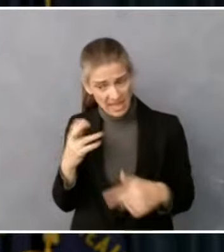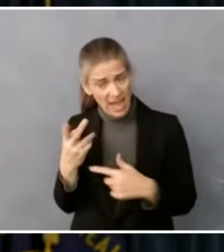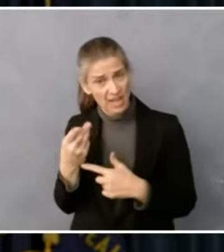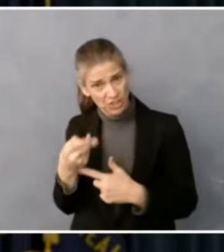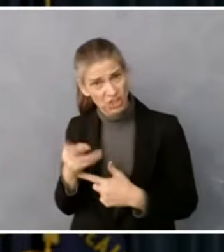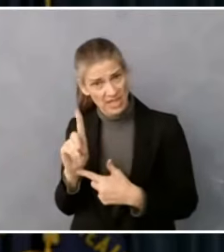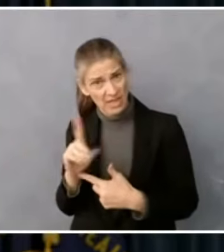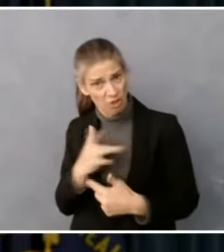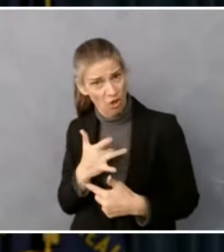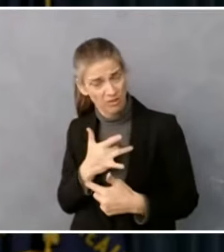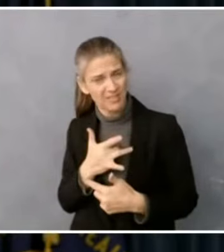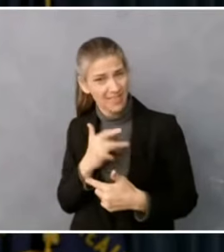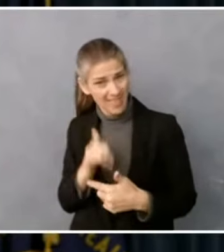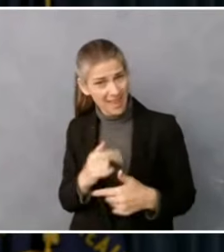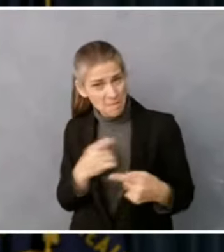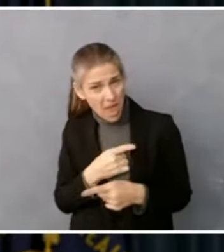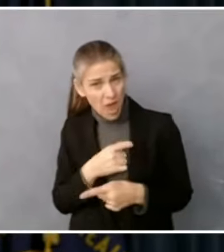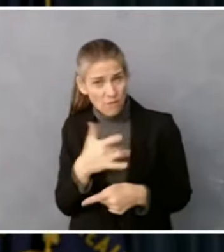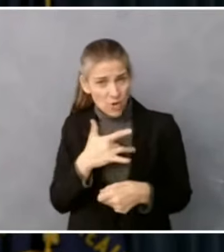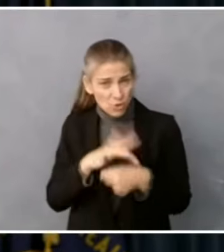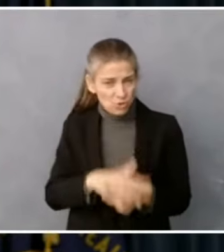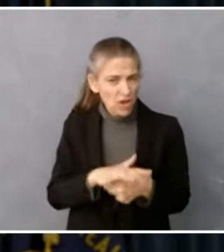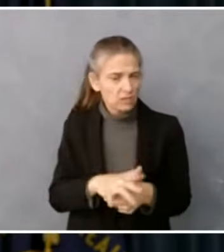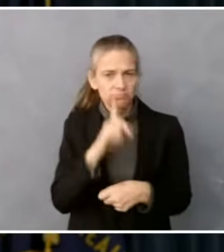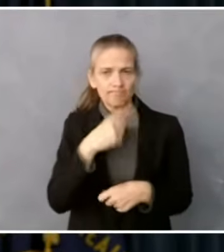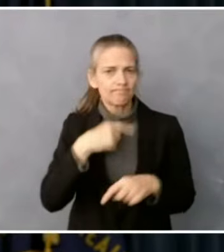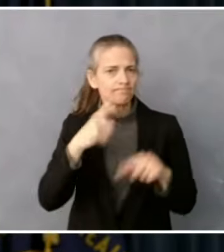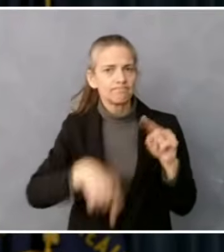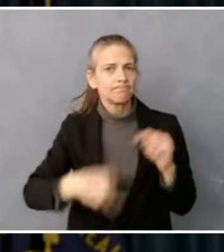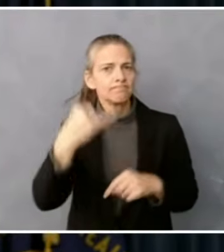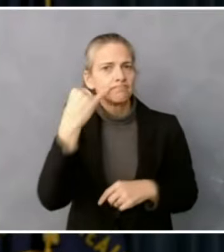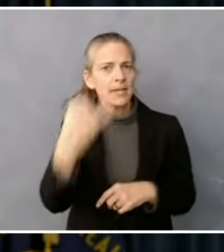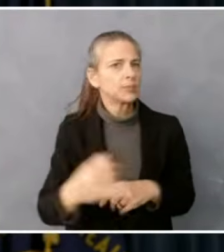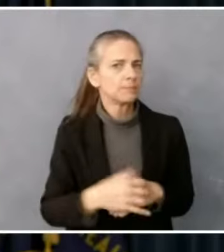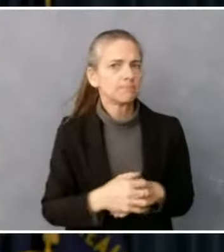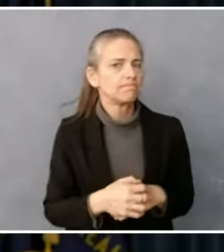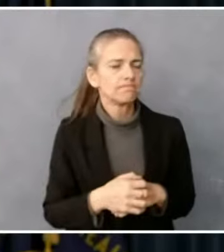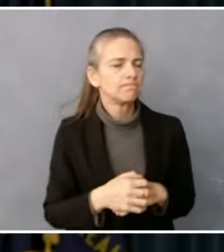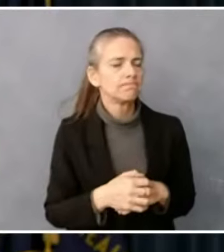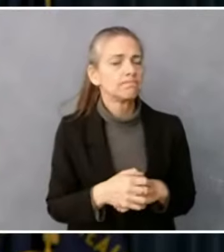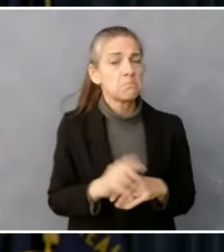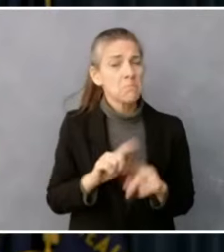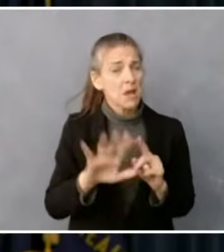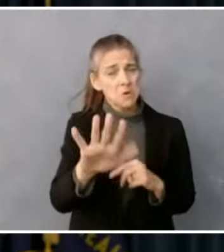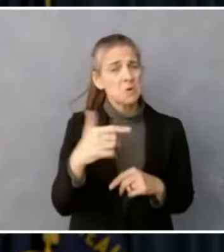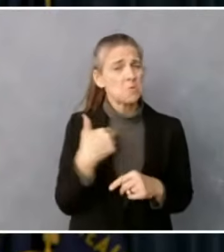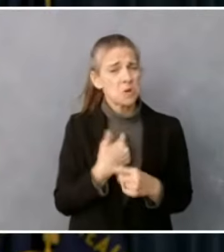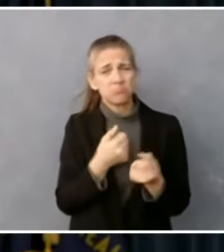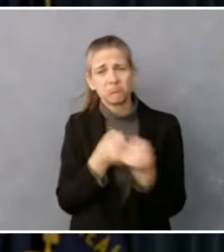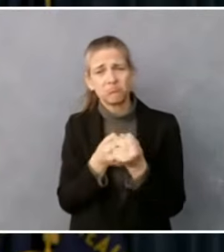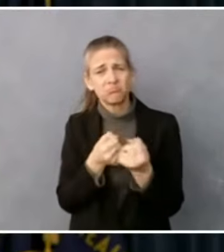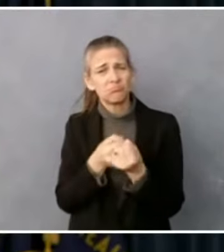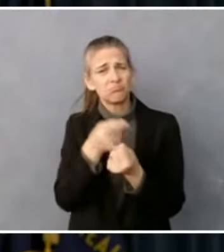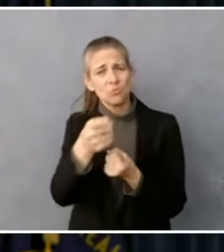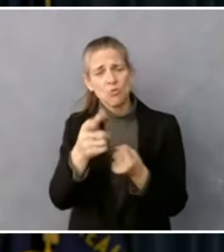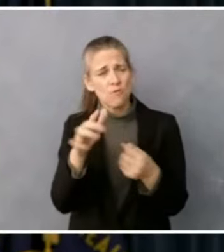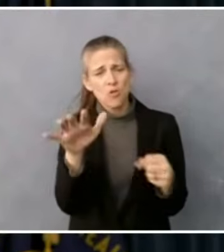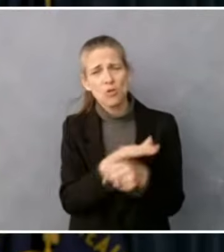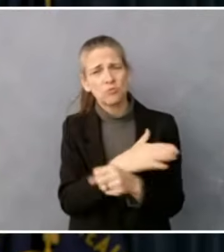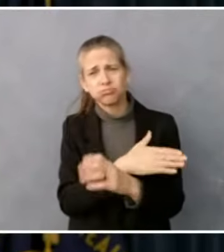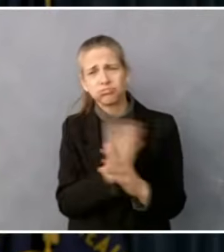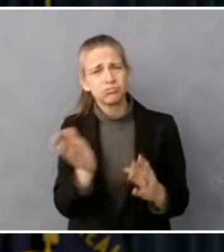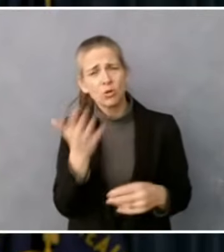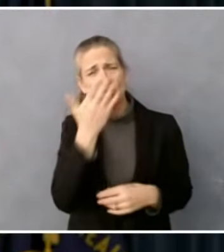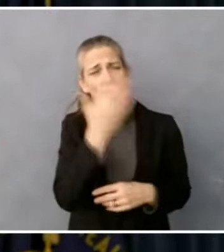with is unimaginable for most of us. But know that we are there with you every step of the way. And thanks again to Carrington's